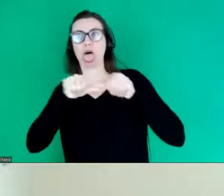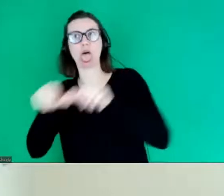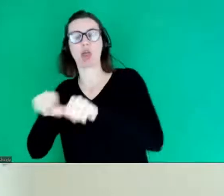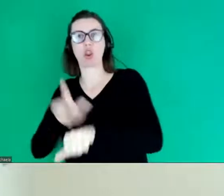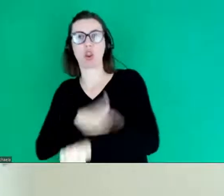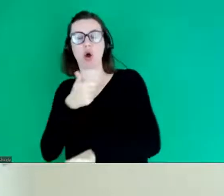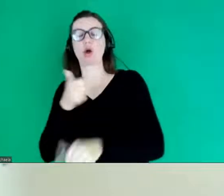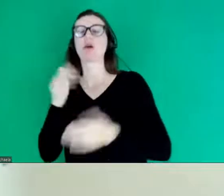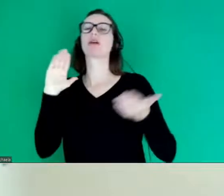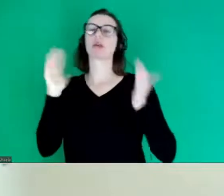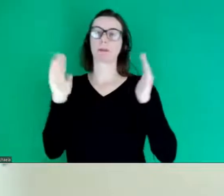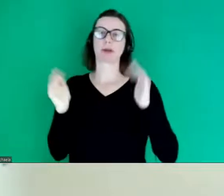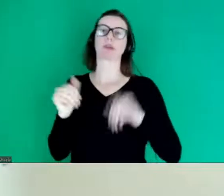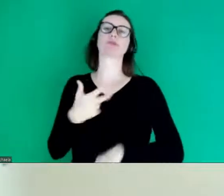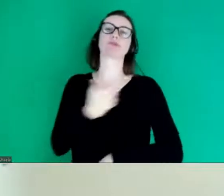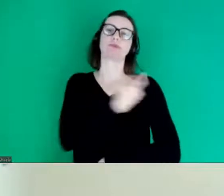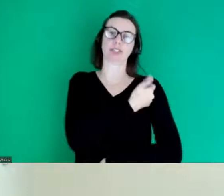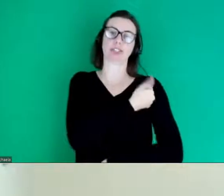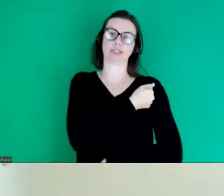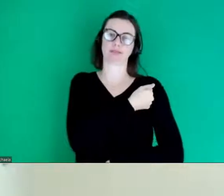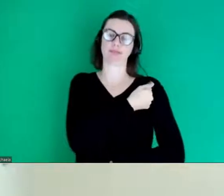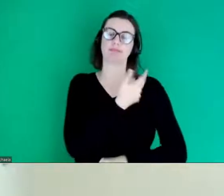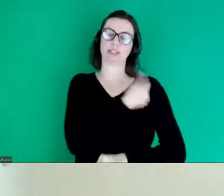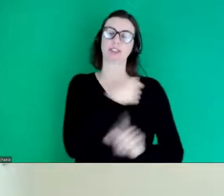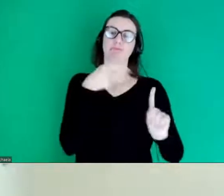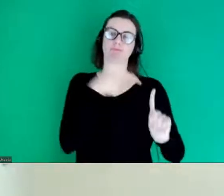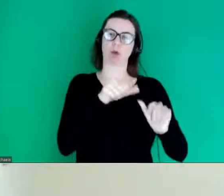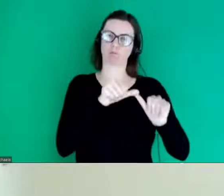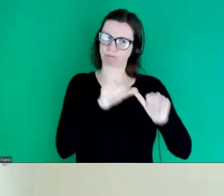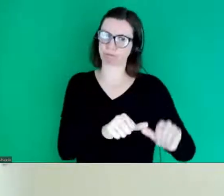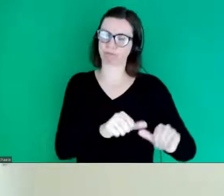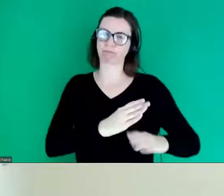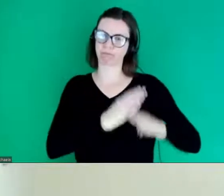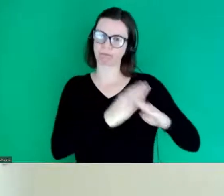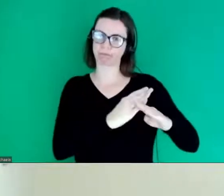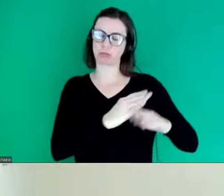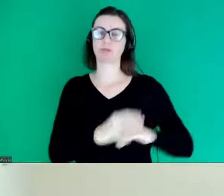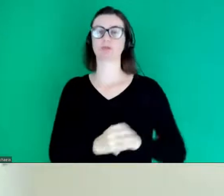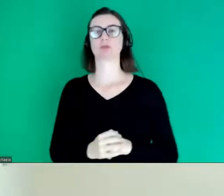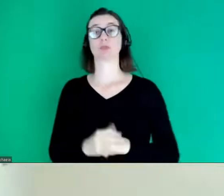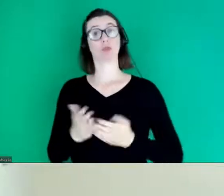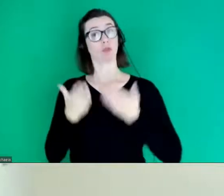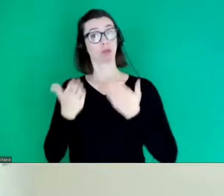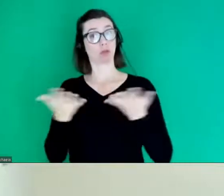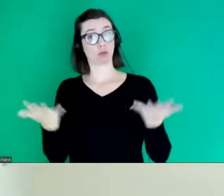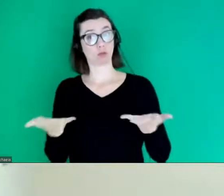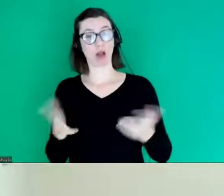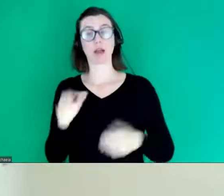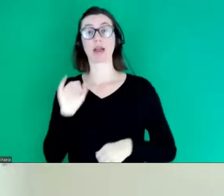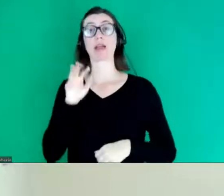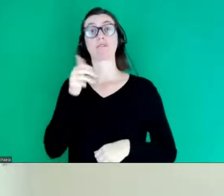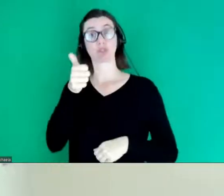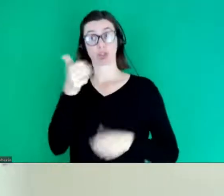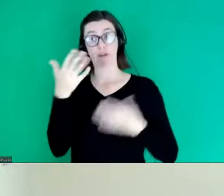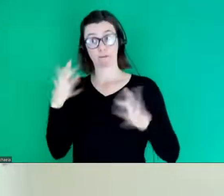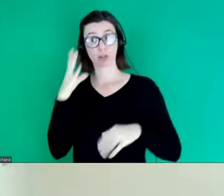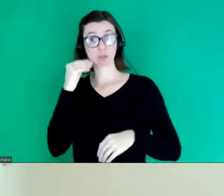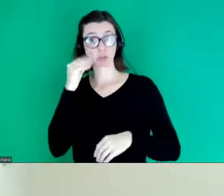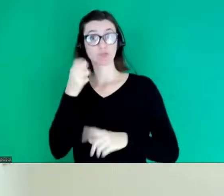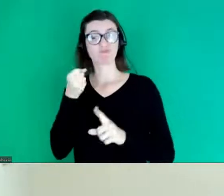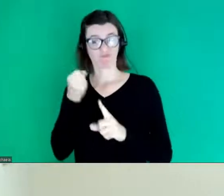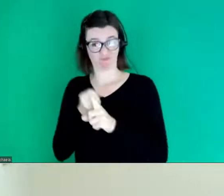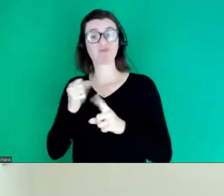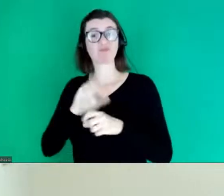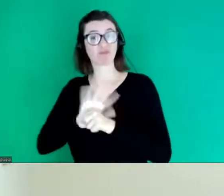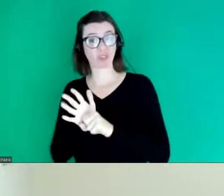the immunity from the vaccine. So the recommendations are, if you've had an infection, I'm